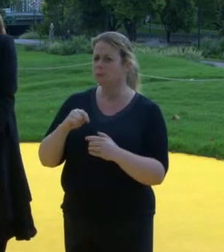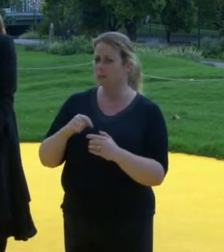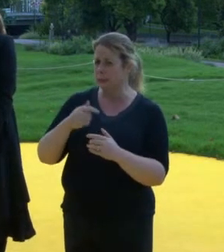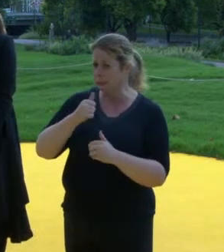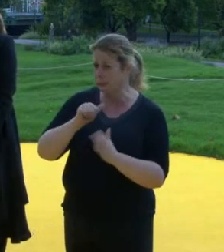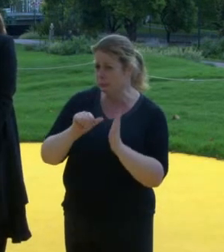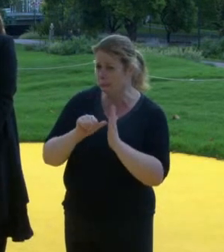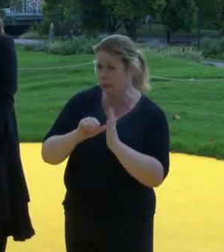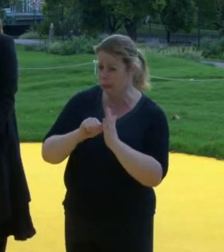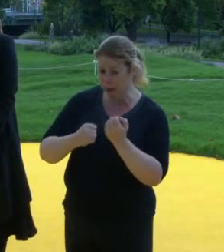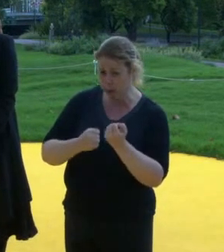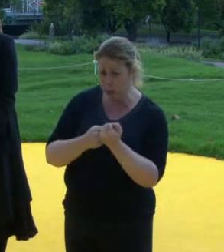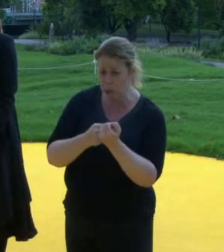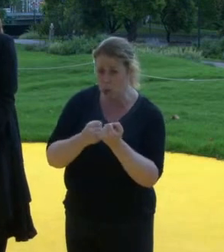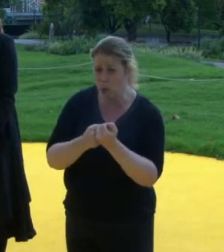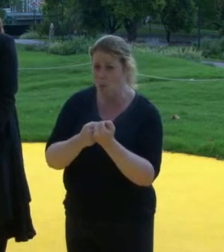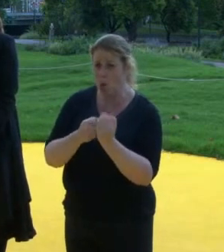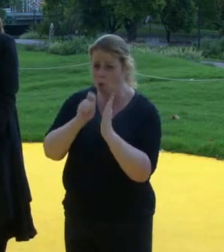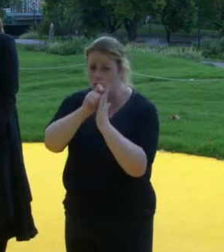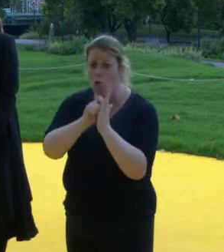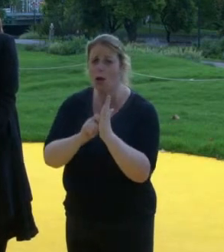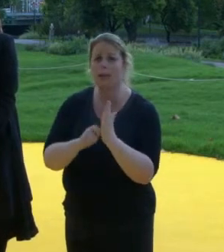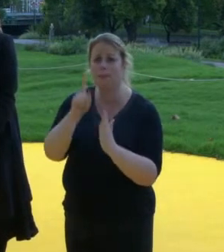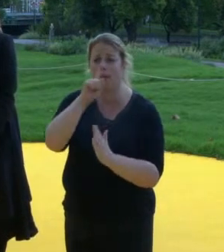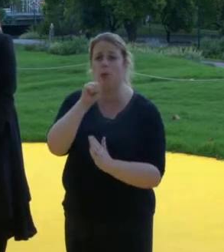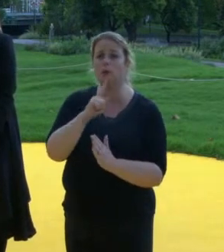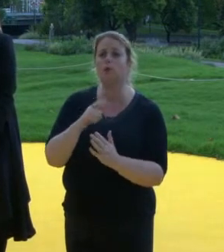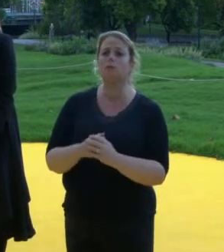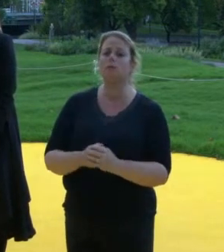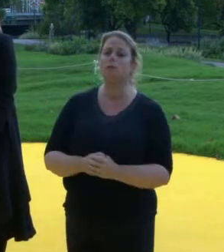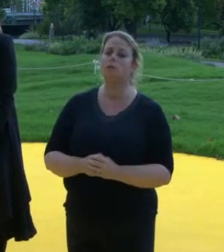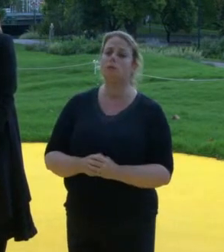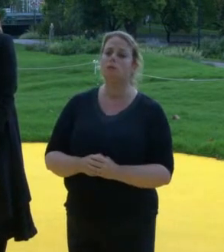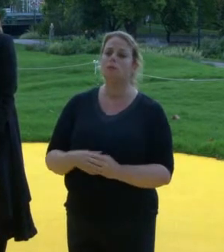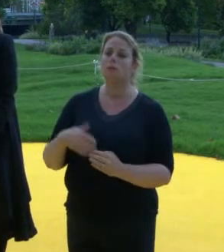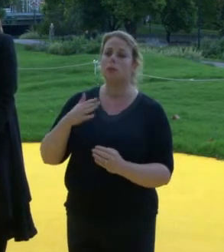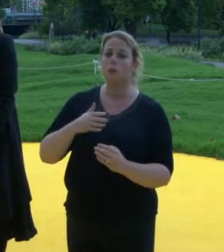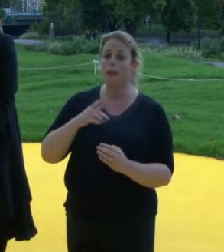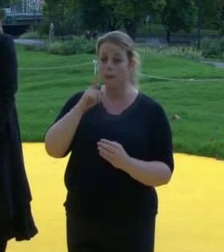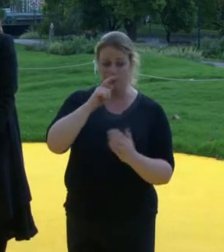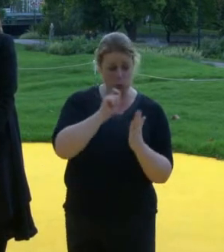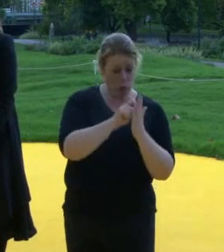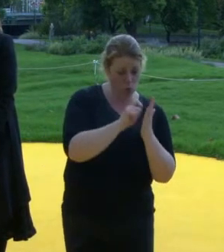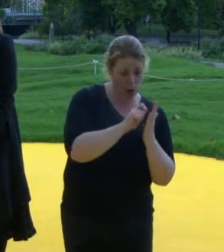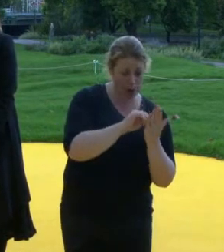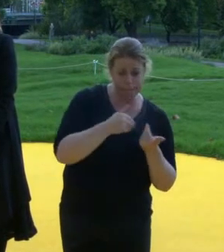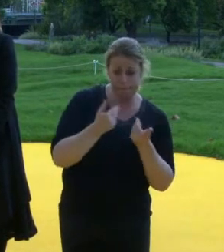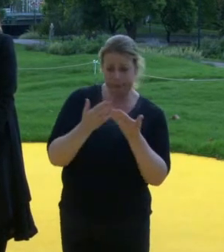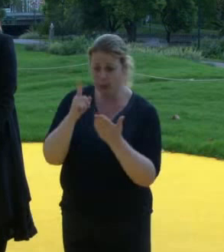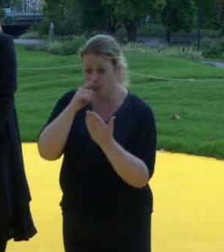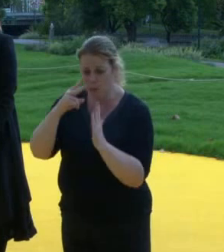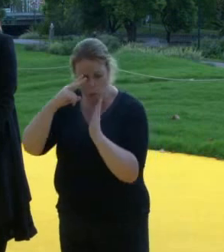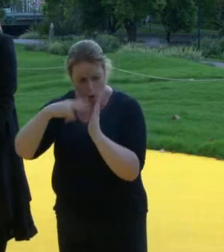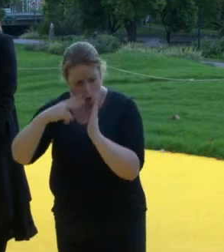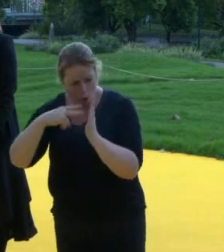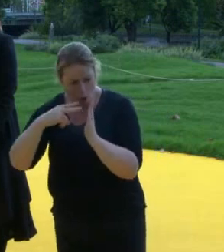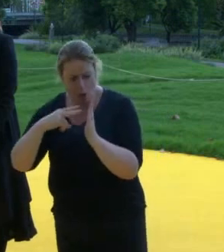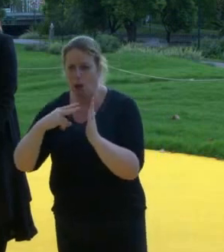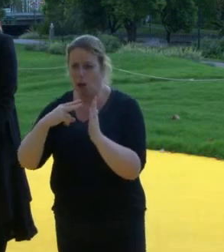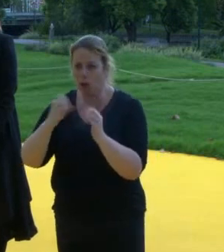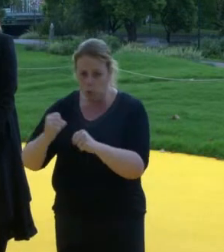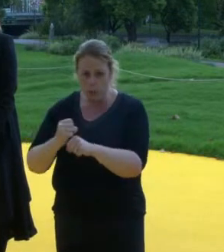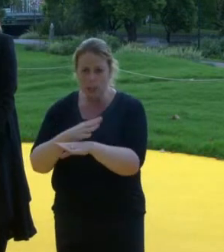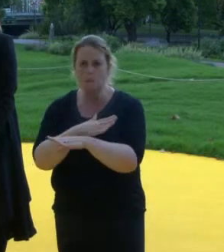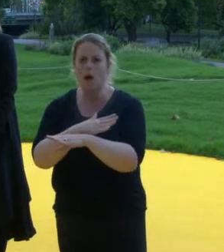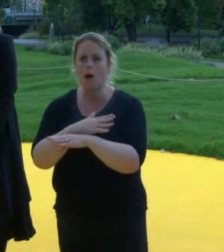around our writers. Because if we can connect writers to one another, to readers, to sources of inspiration, to